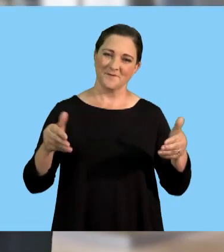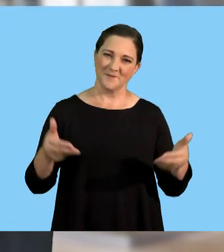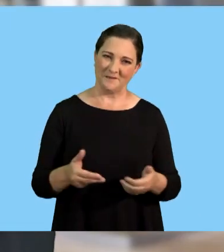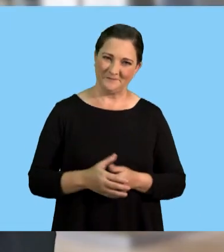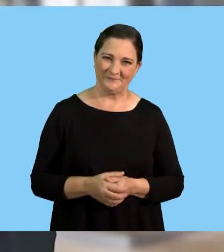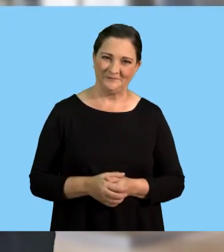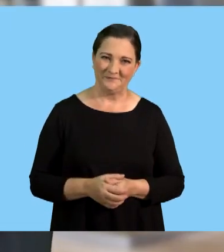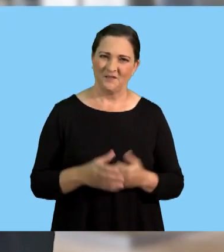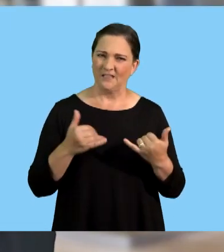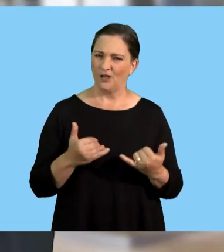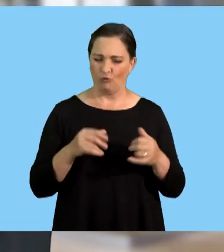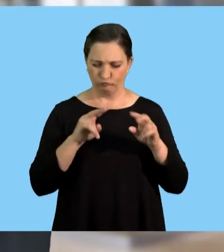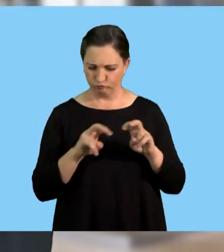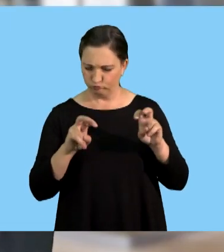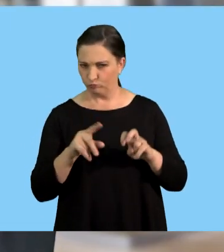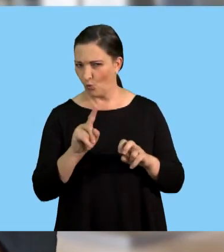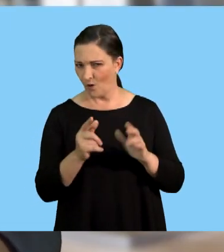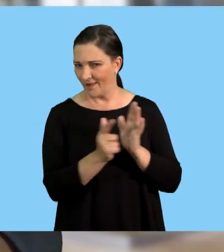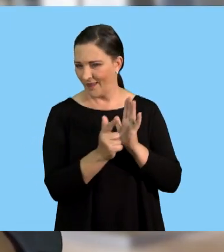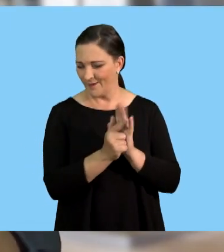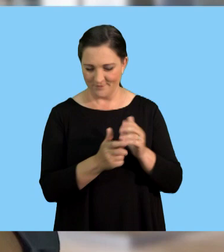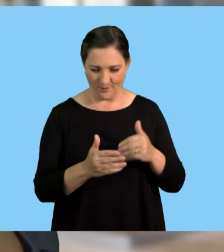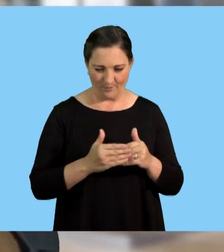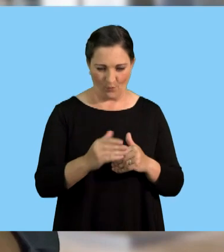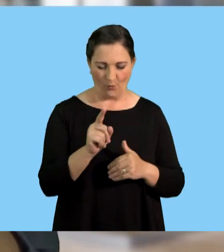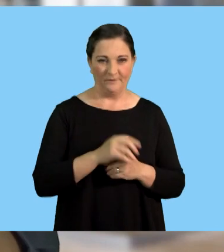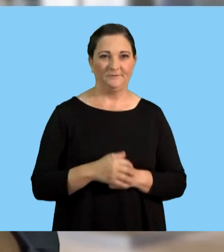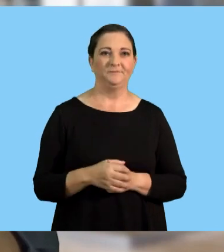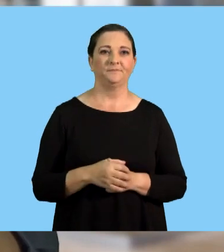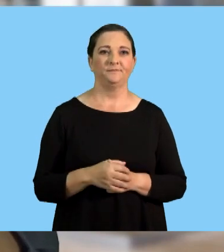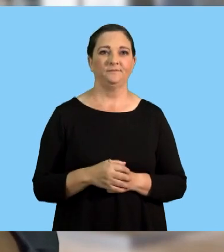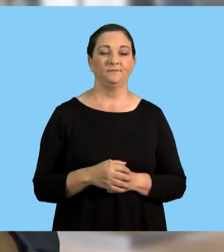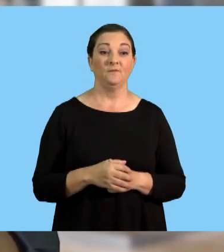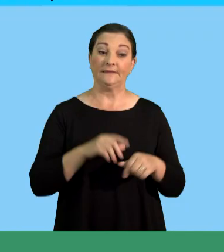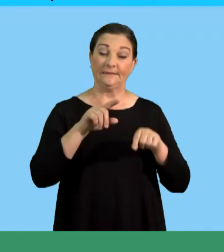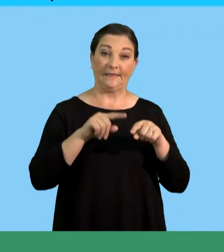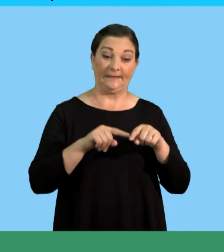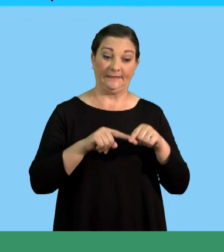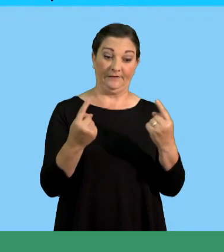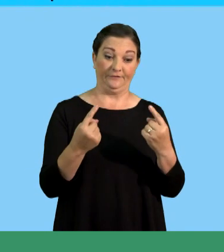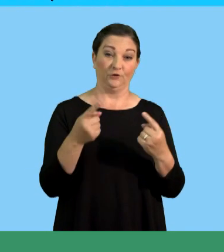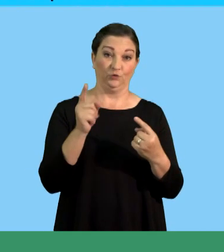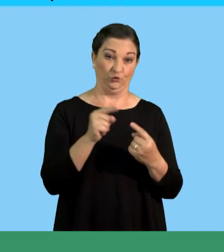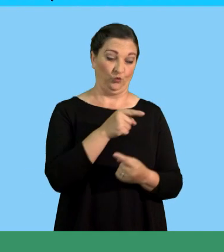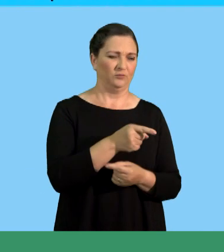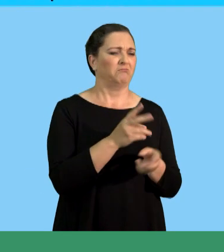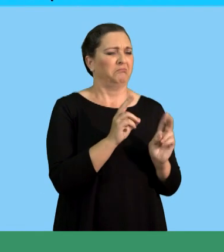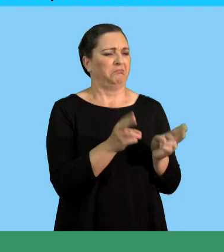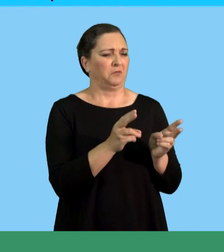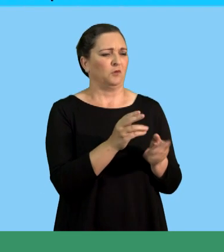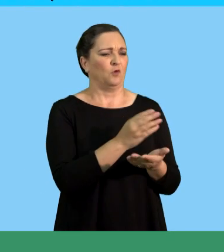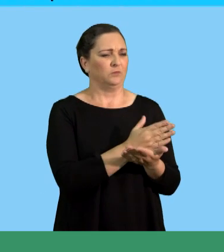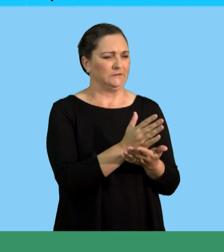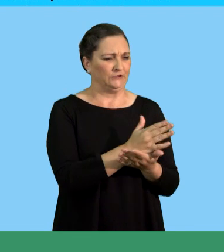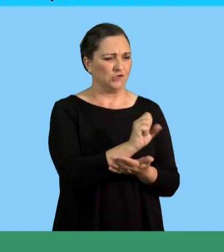Welcome back. Let us now look into another aspect of our lesson, which is now the differences between ordinary and